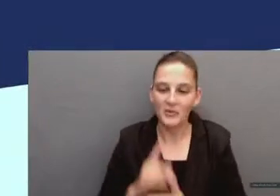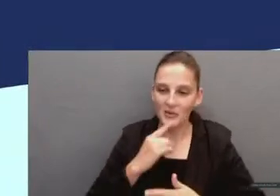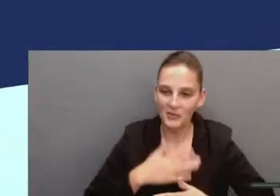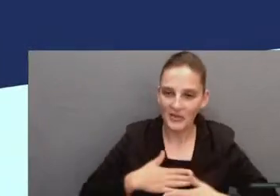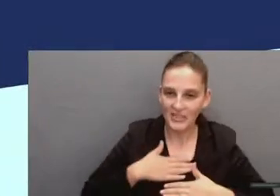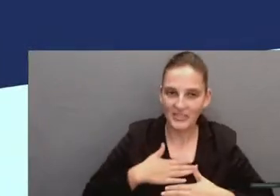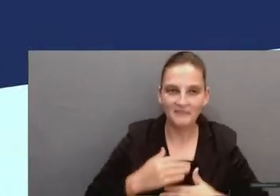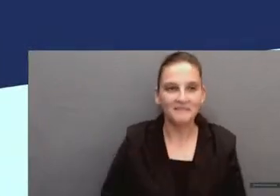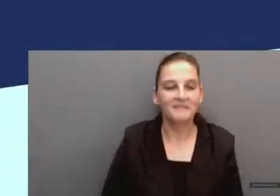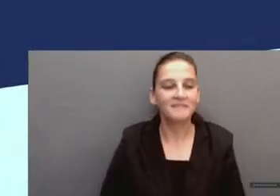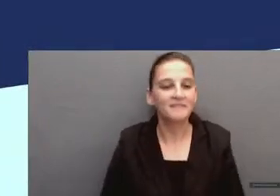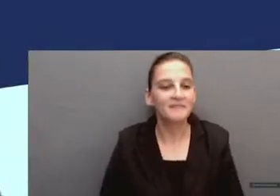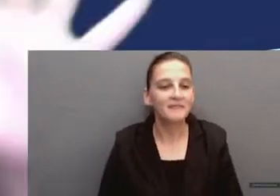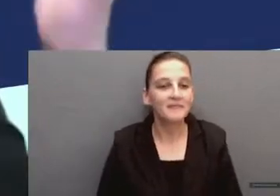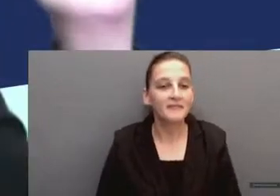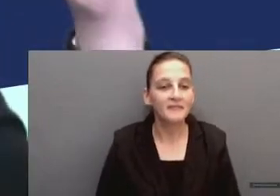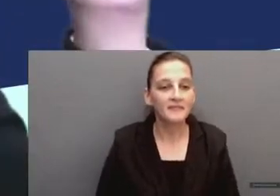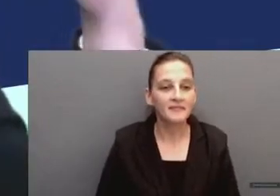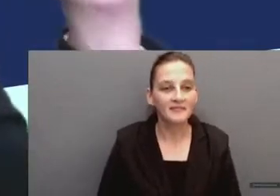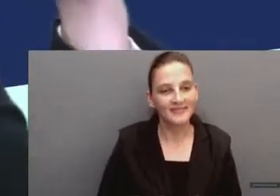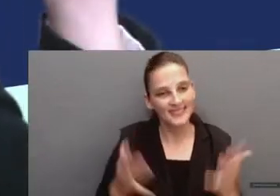appreciated.